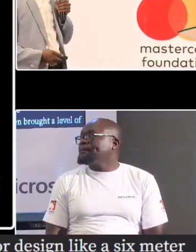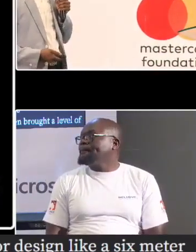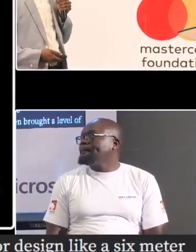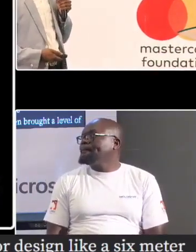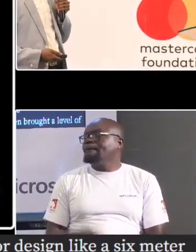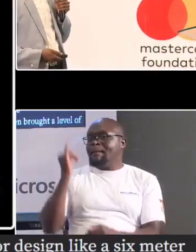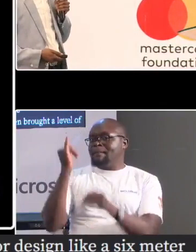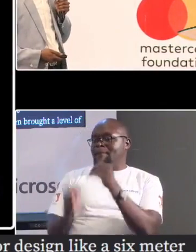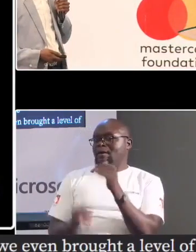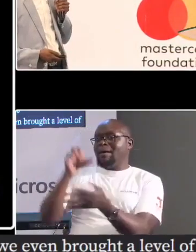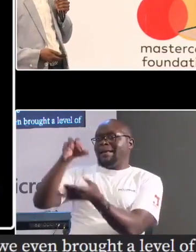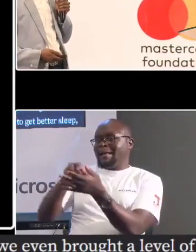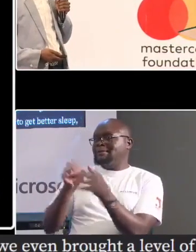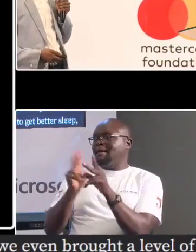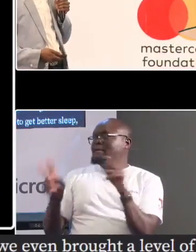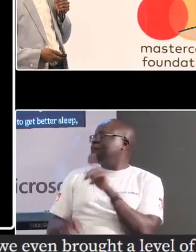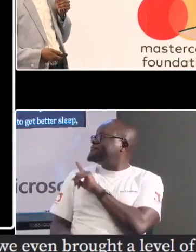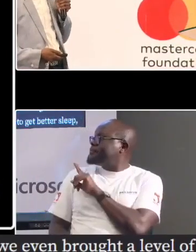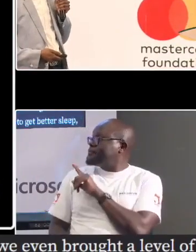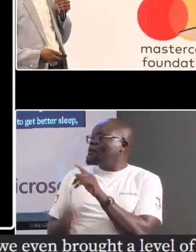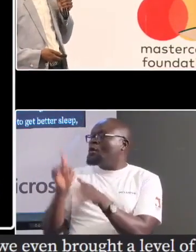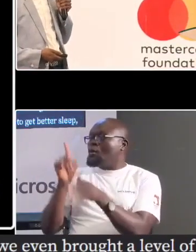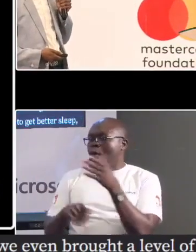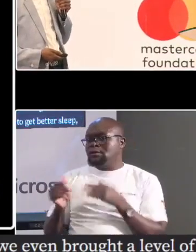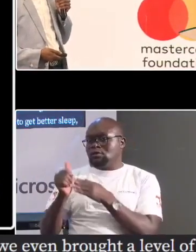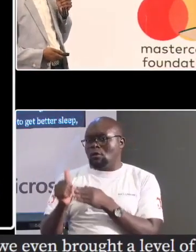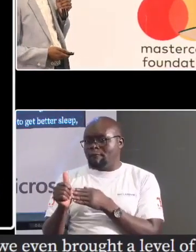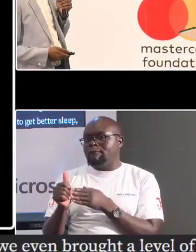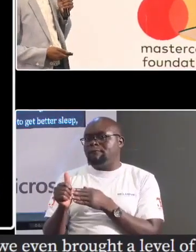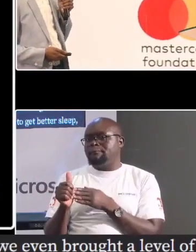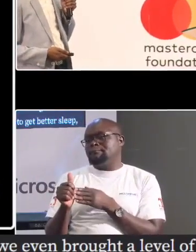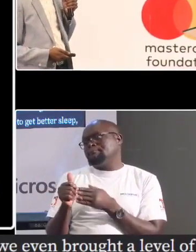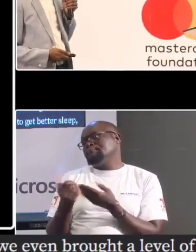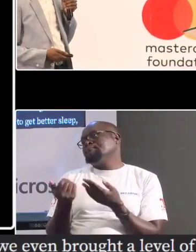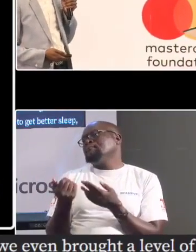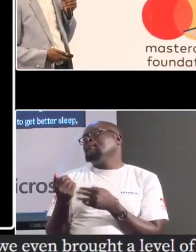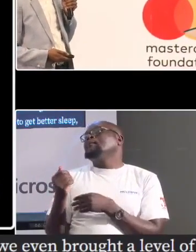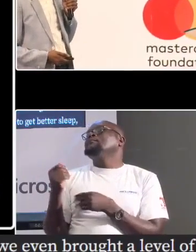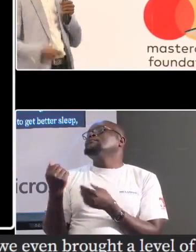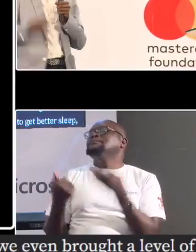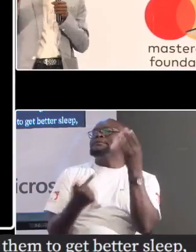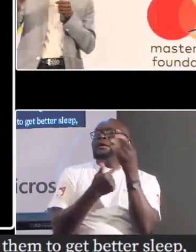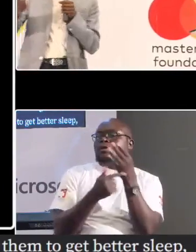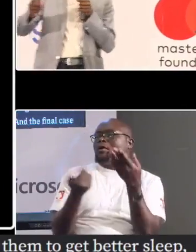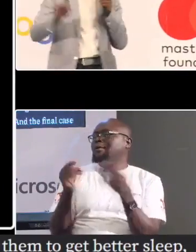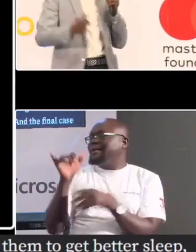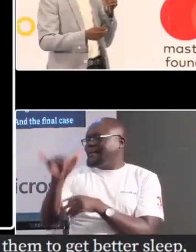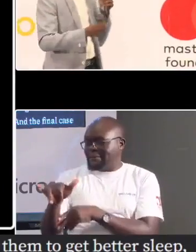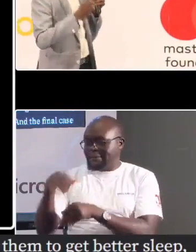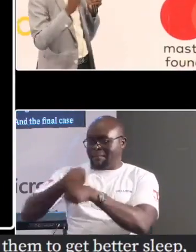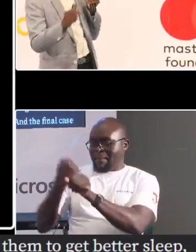And the final case study is really this. What drove a £1 billion edtech unicorn? It